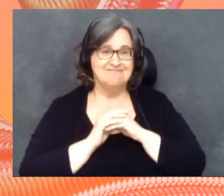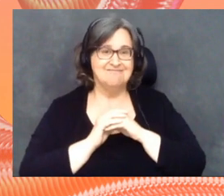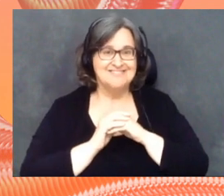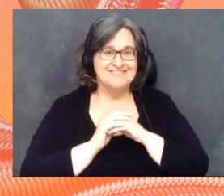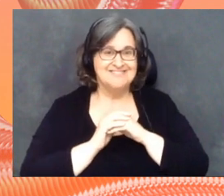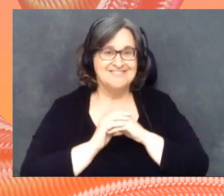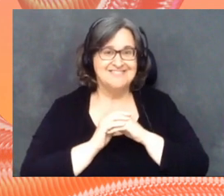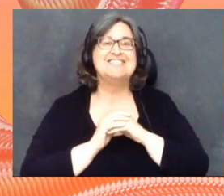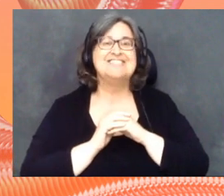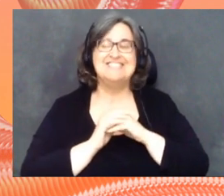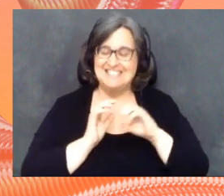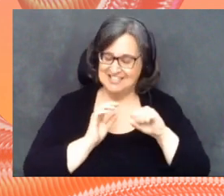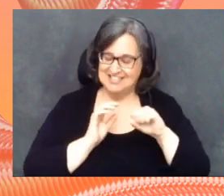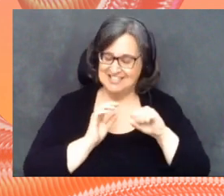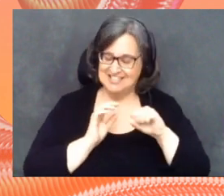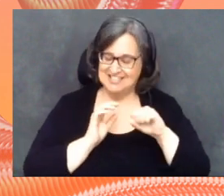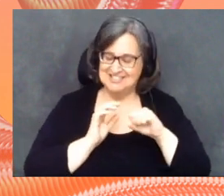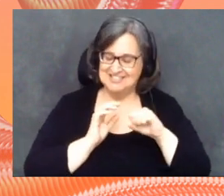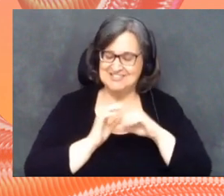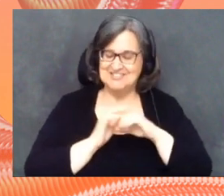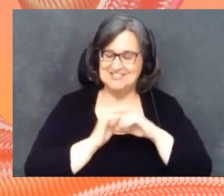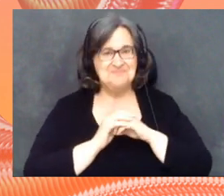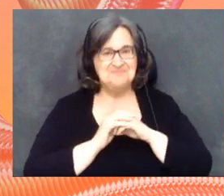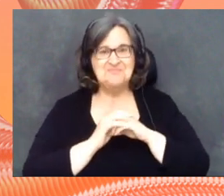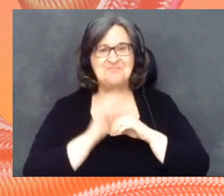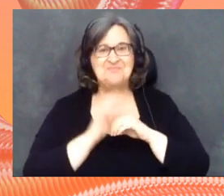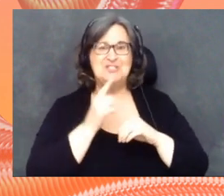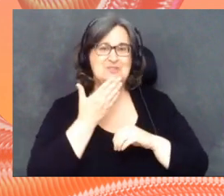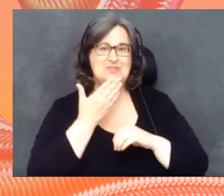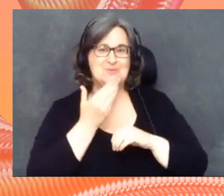Justice. Yeah. So that's really sweet. But